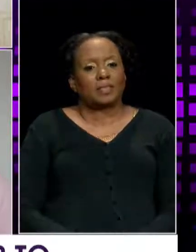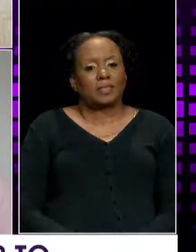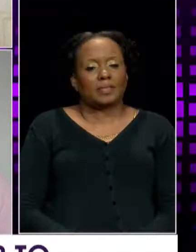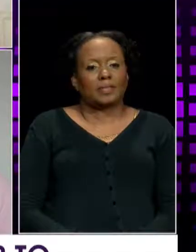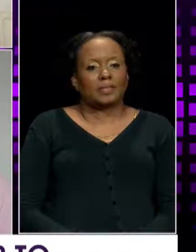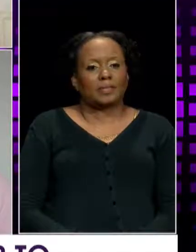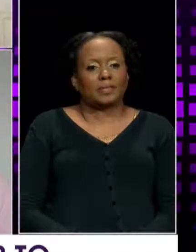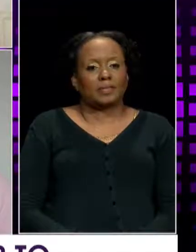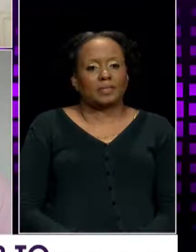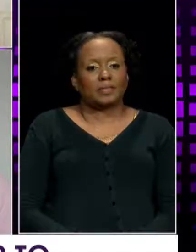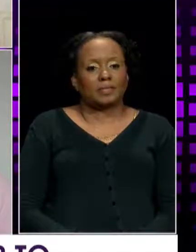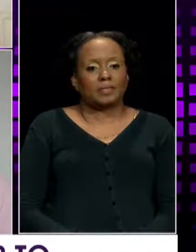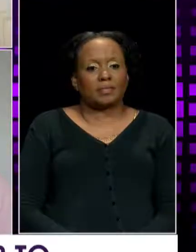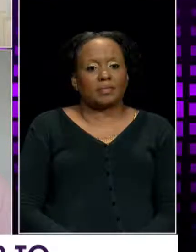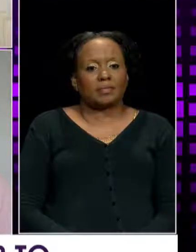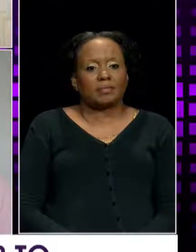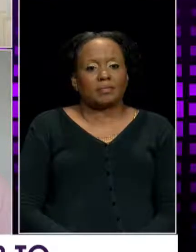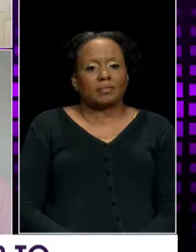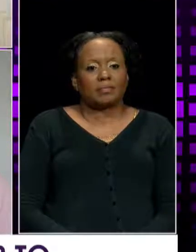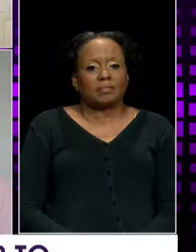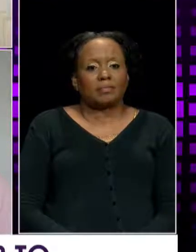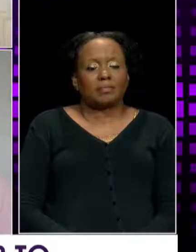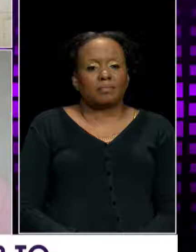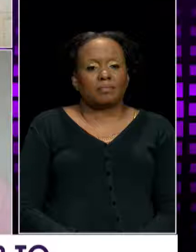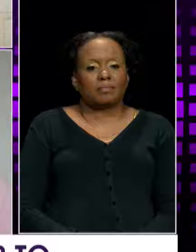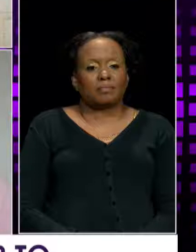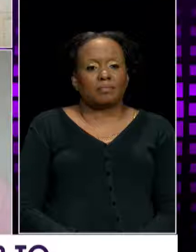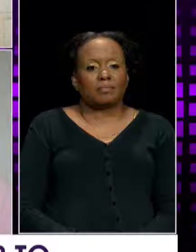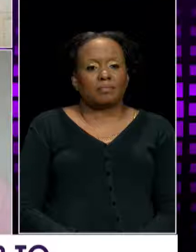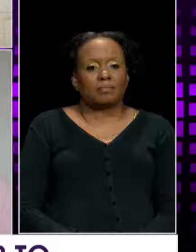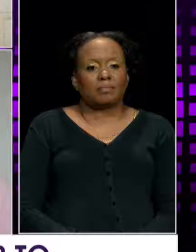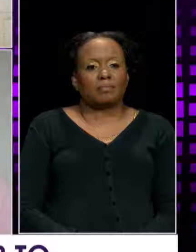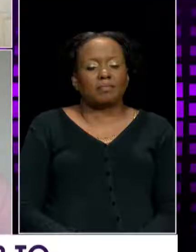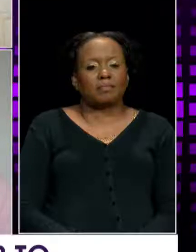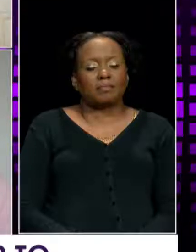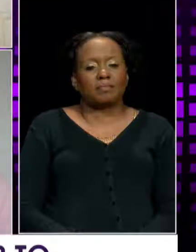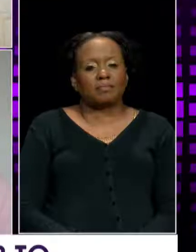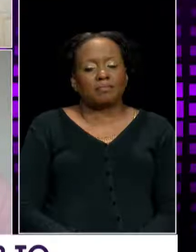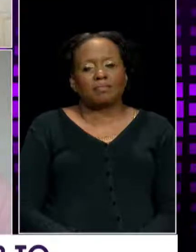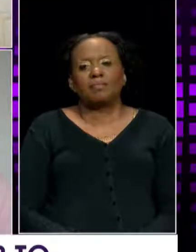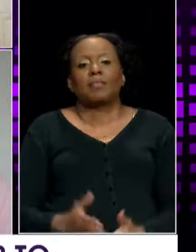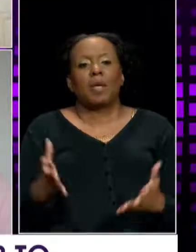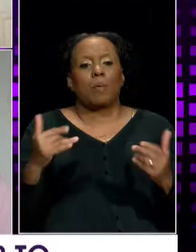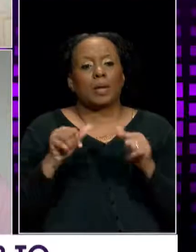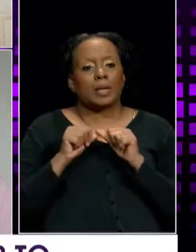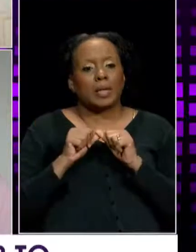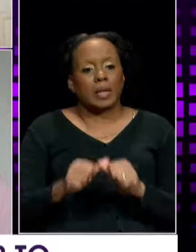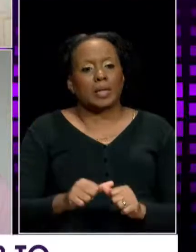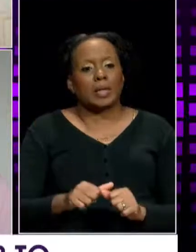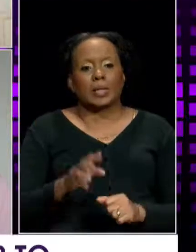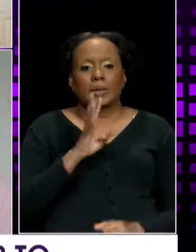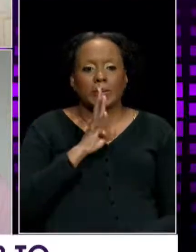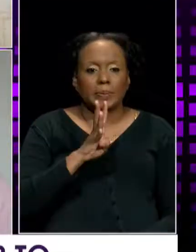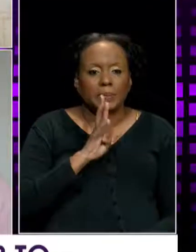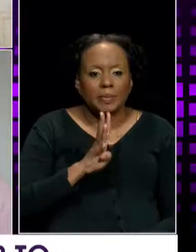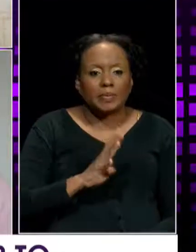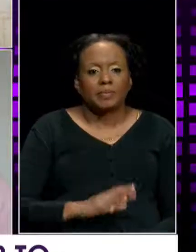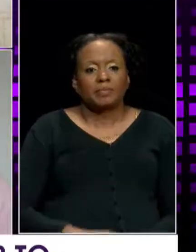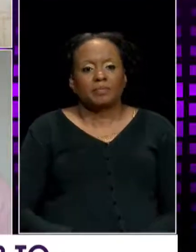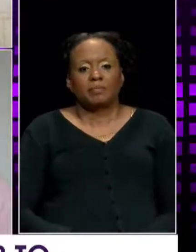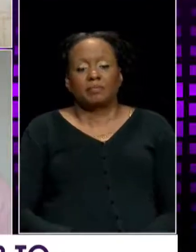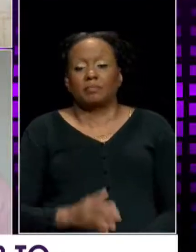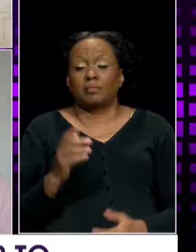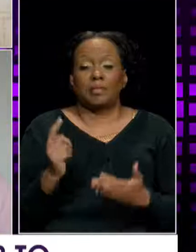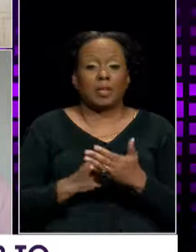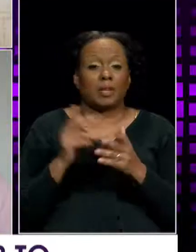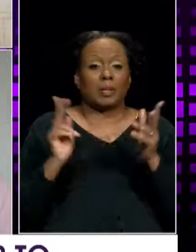Well, I believe that I think we should continue to speak up. Don't stop. Even if it's an issue where they're not listening to